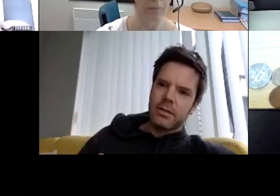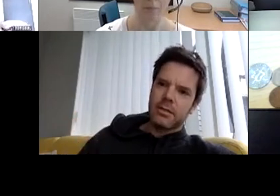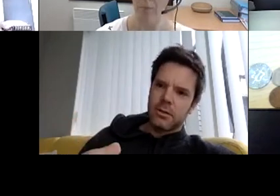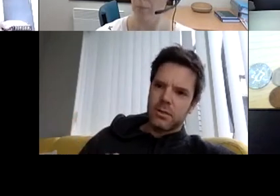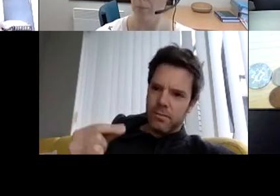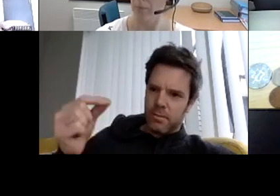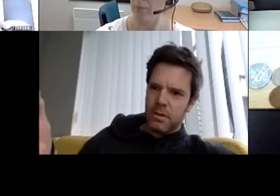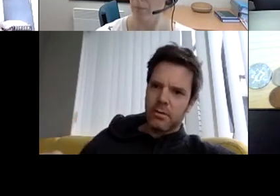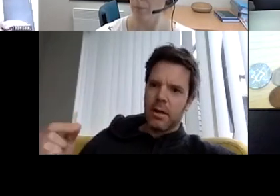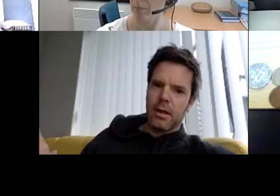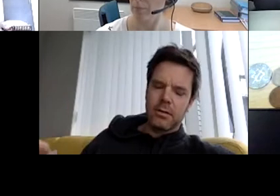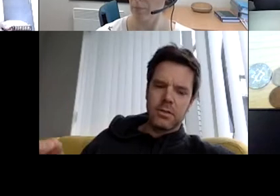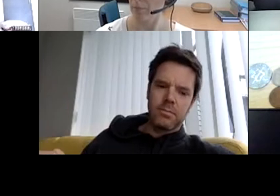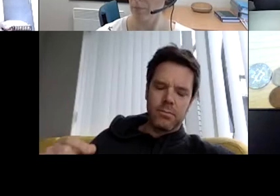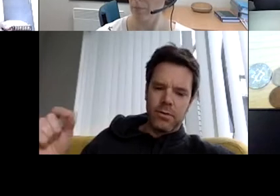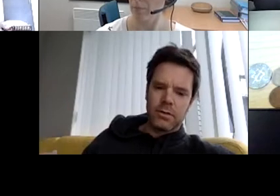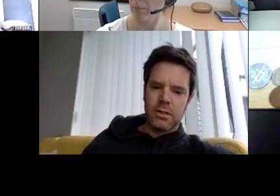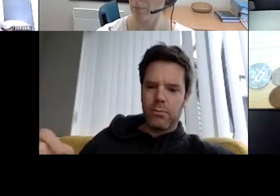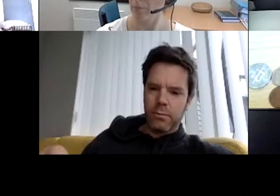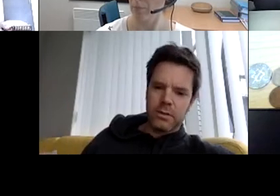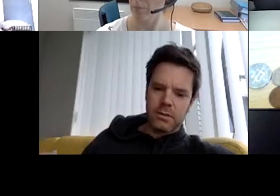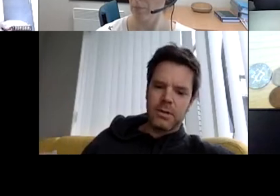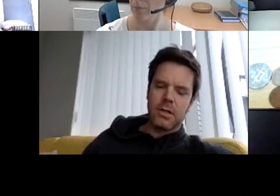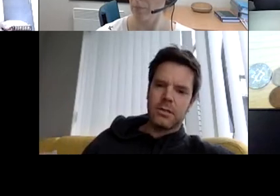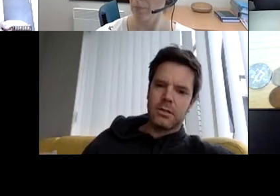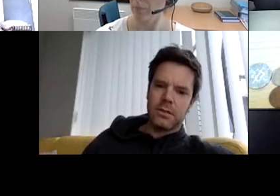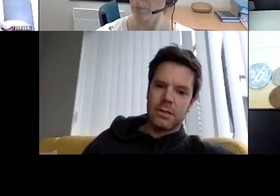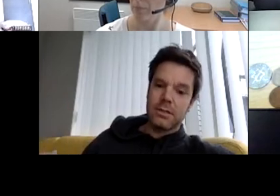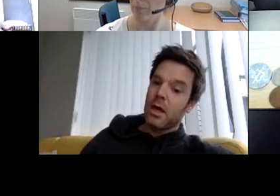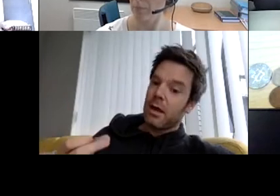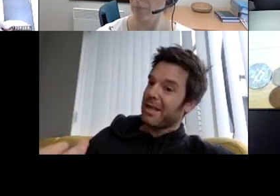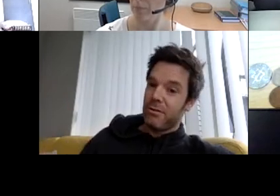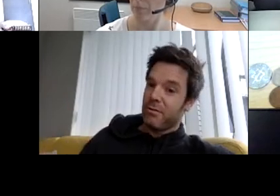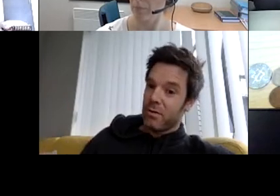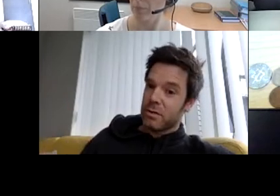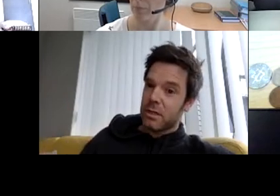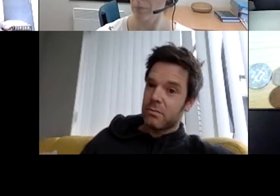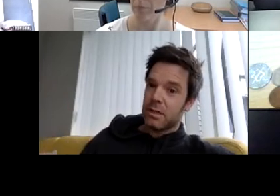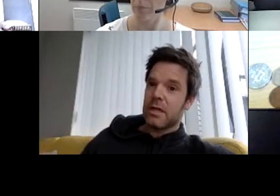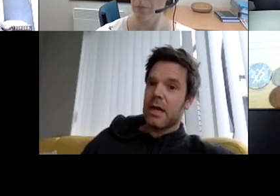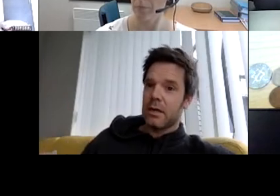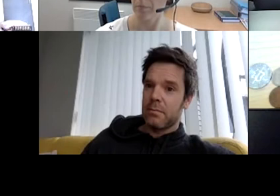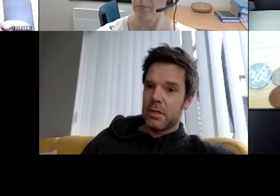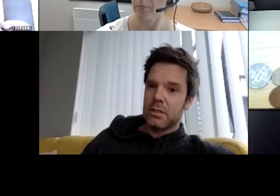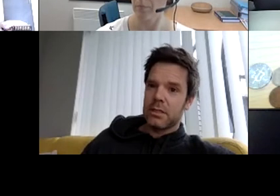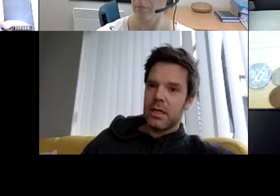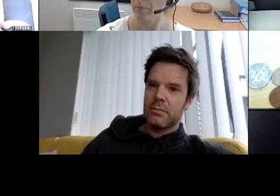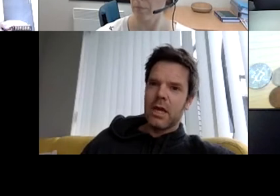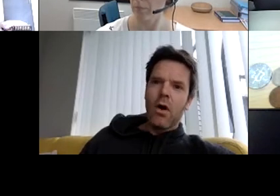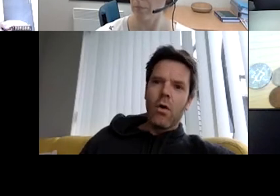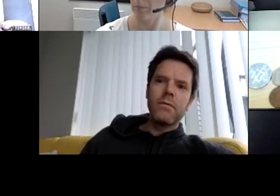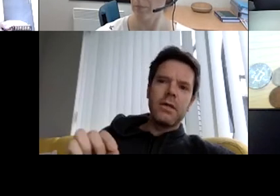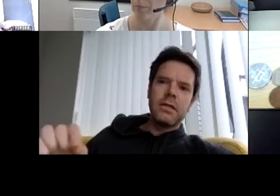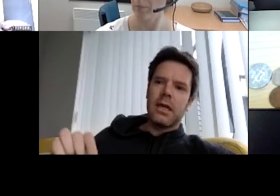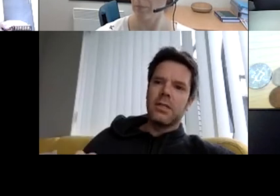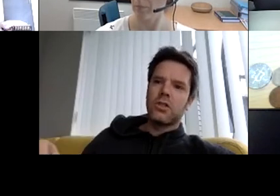providers in terms of, you know, in terms of the provision of support for specialized services. I'm thinking universities with their targeted admission schemes.